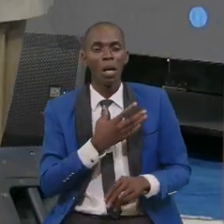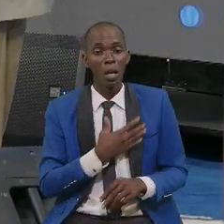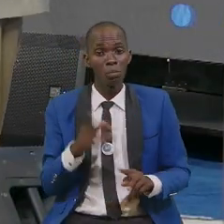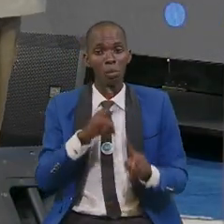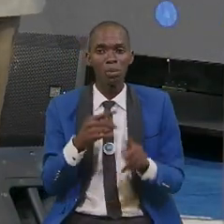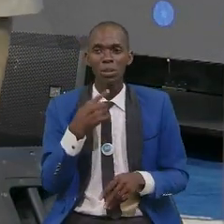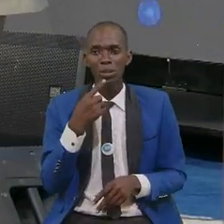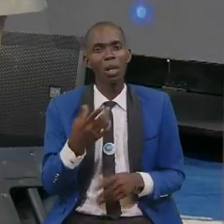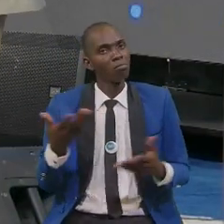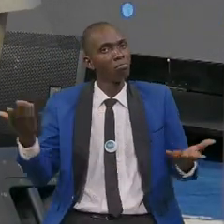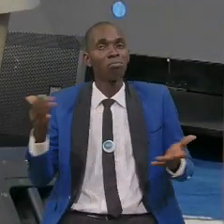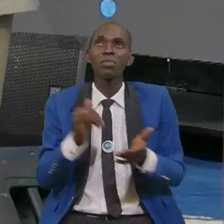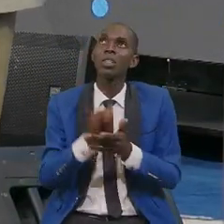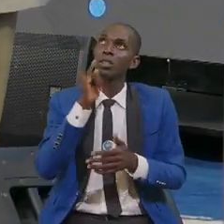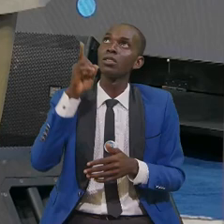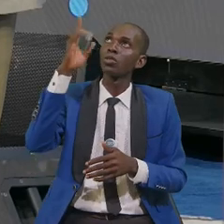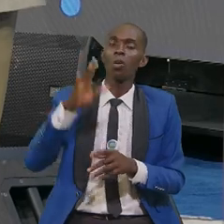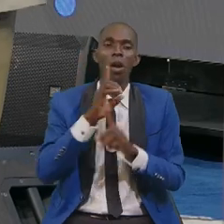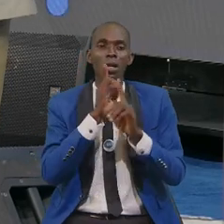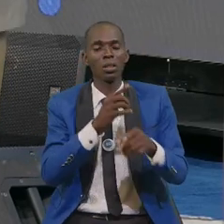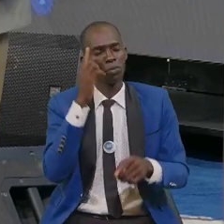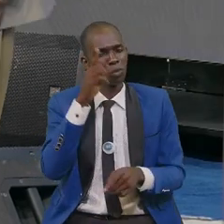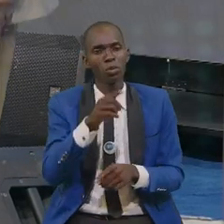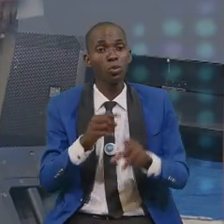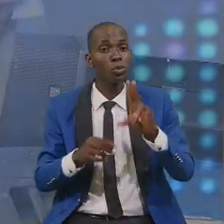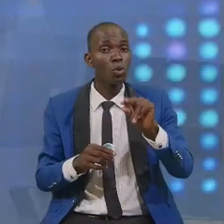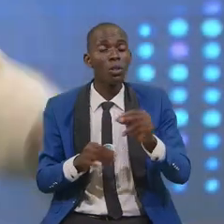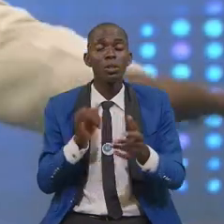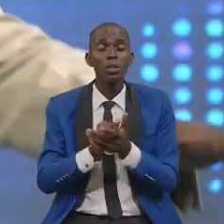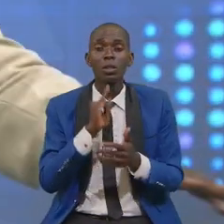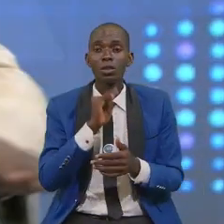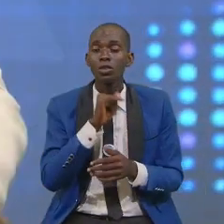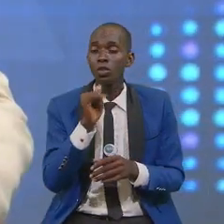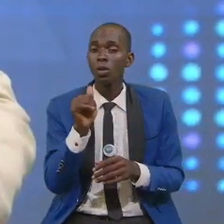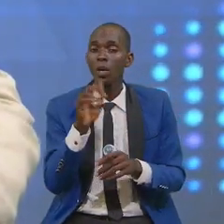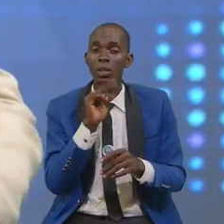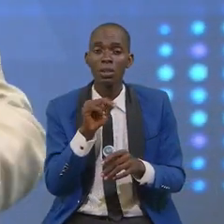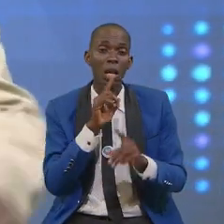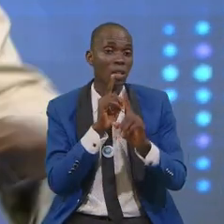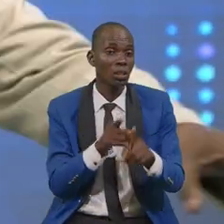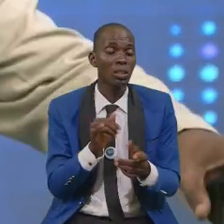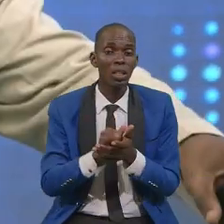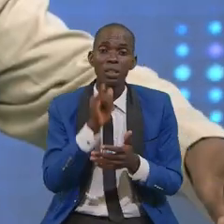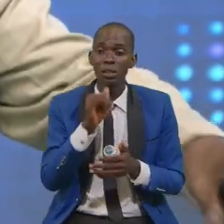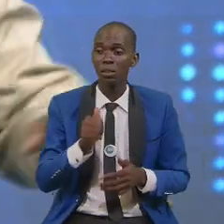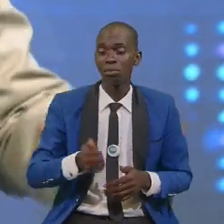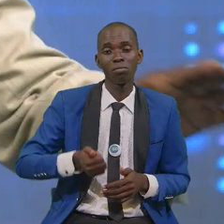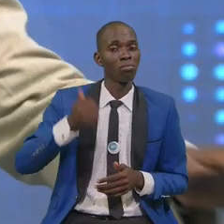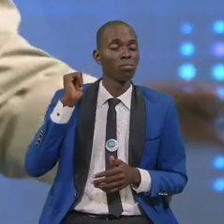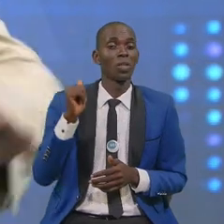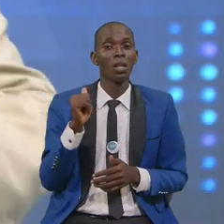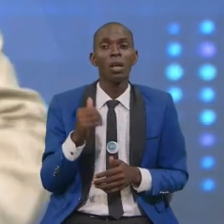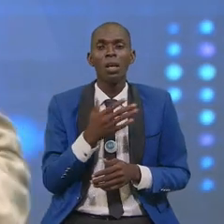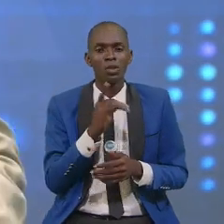an answer. No, that's not an answer. That's a refusal. Somebody wants something and he tells God and